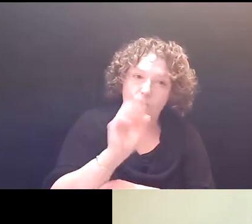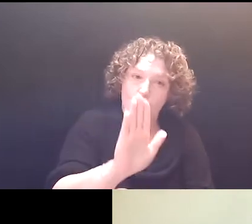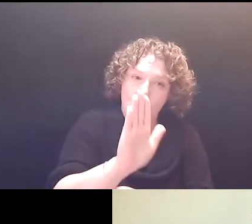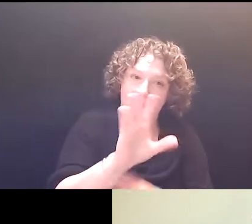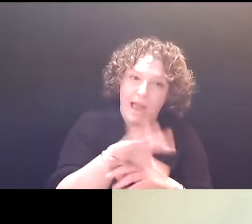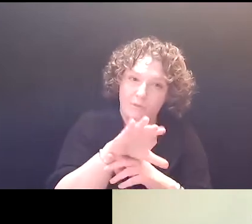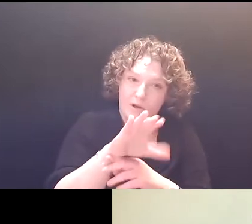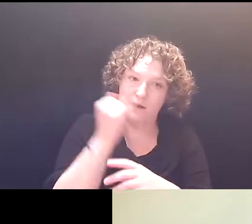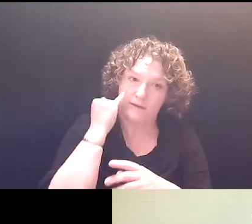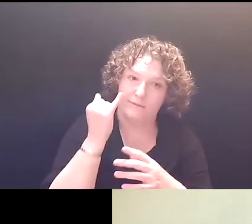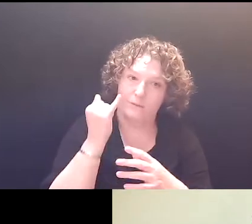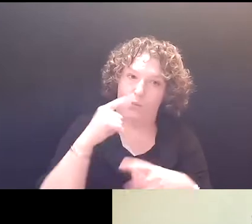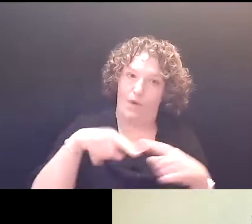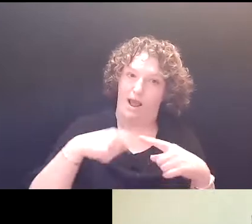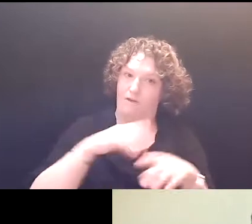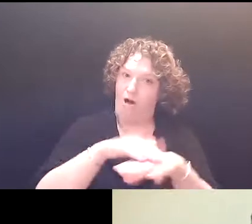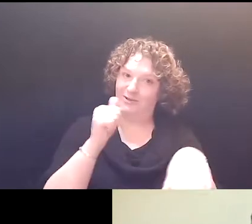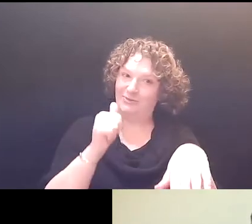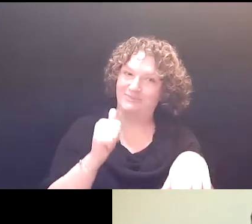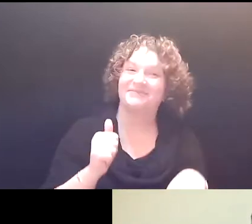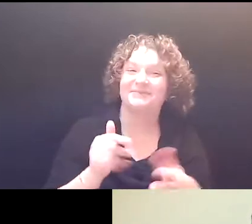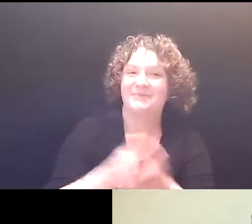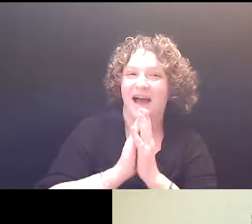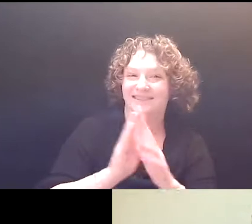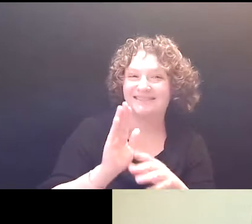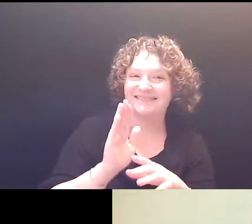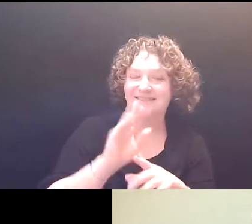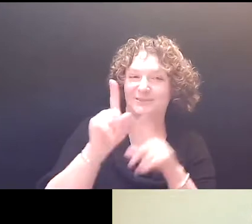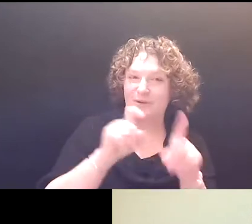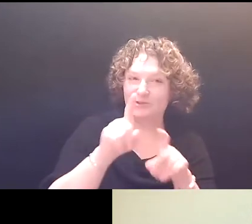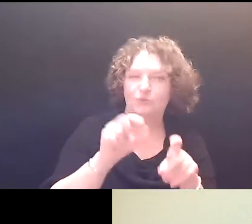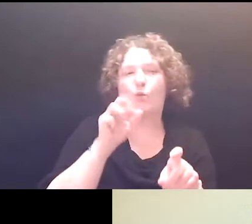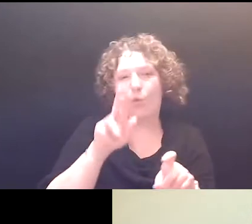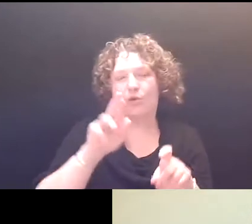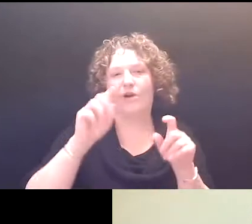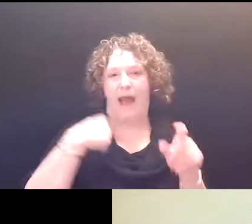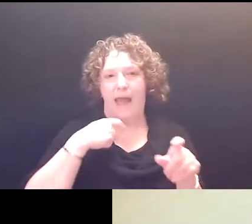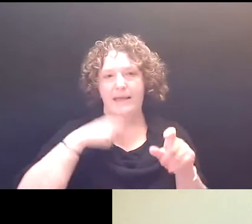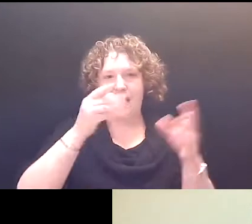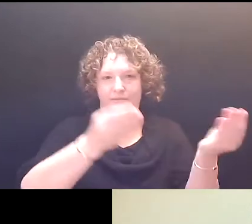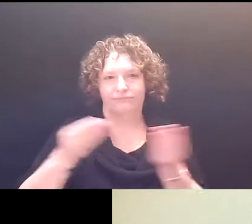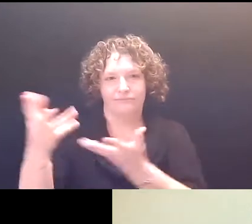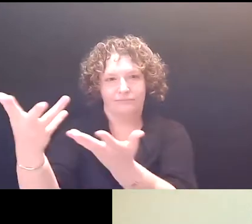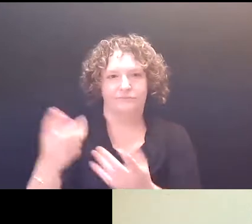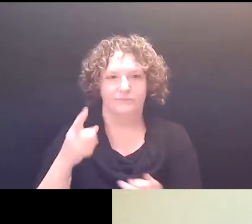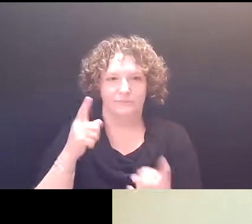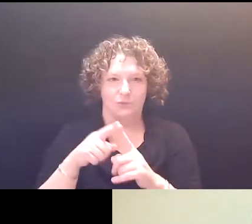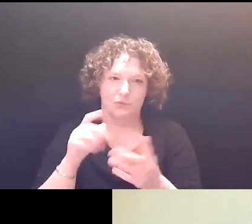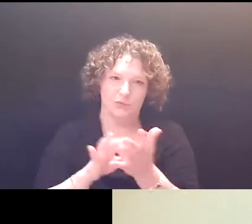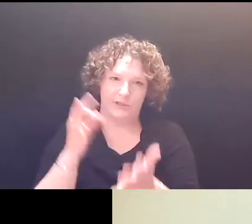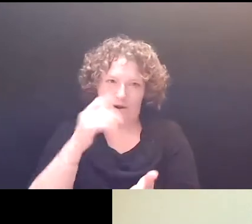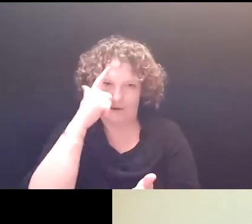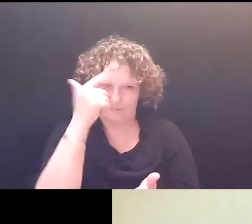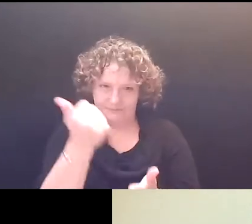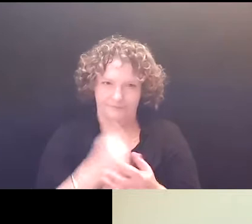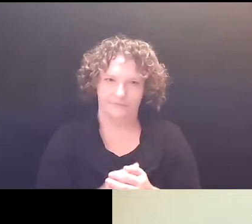You can turn on your camera when I call on you. to ask questions, or I can